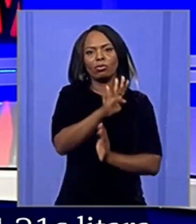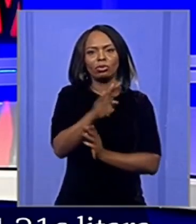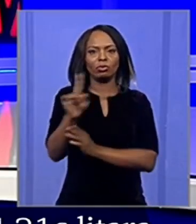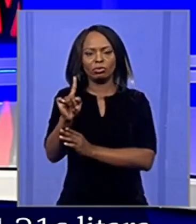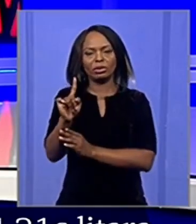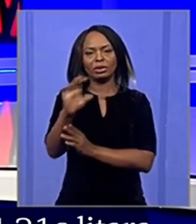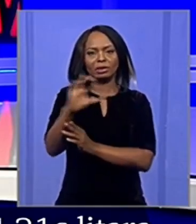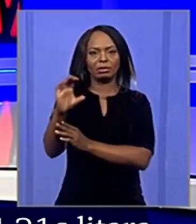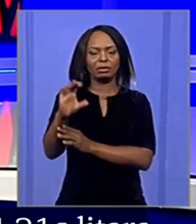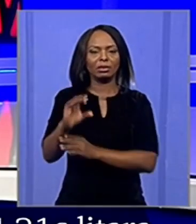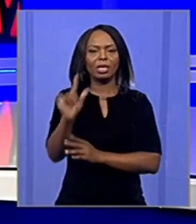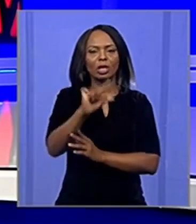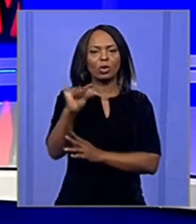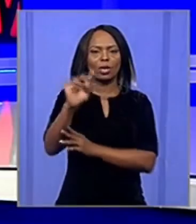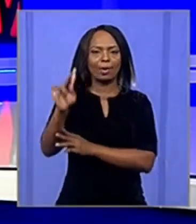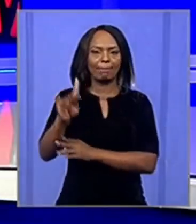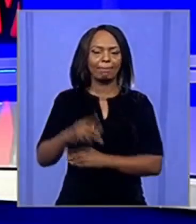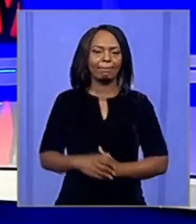kilograma.